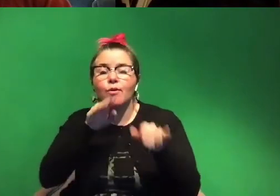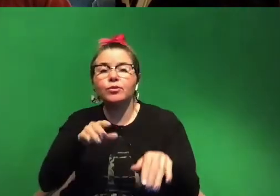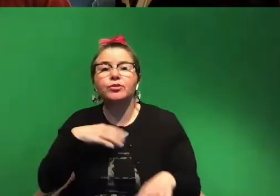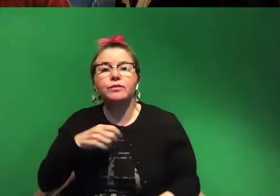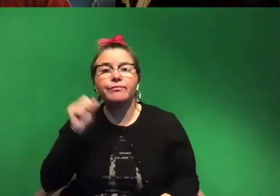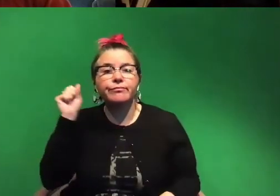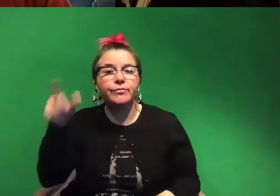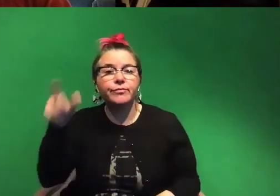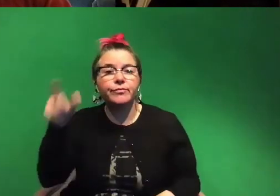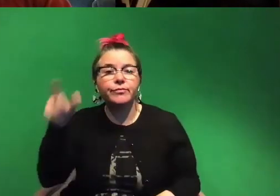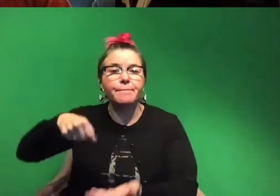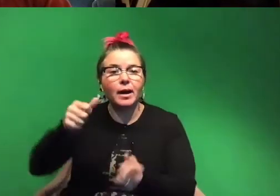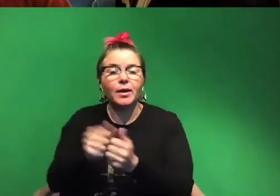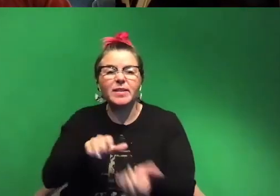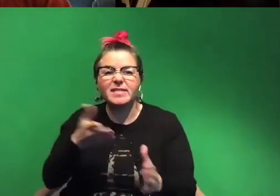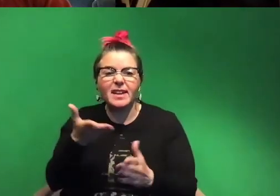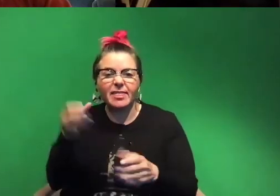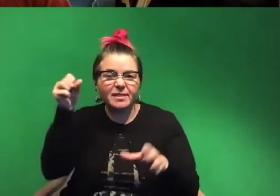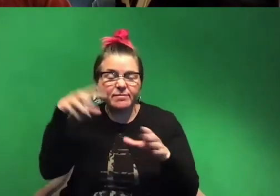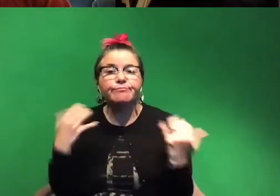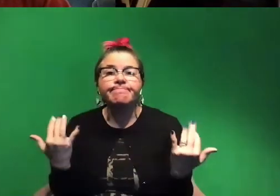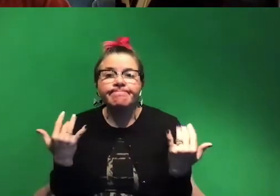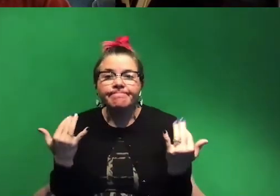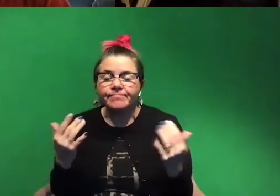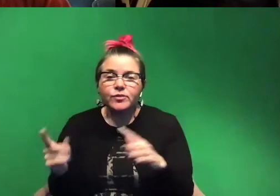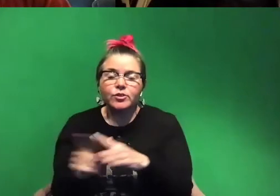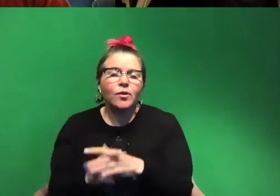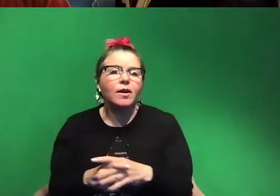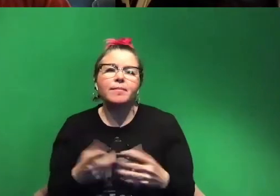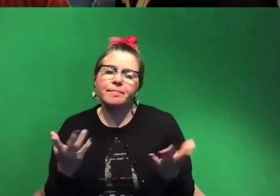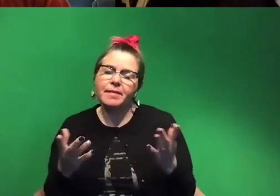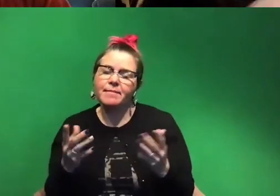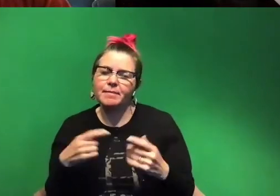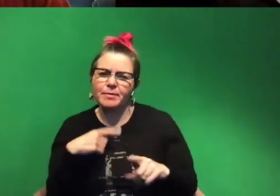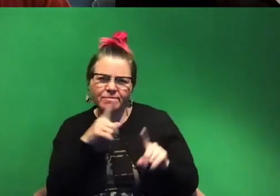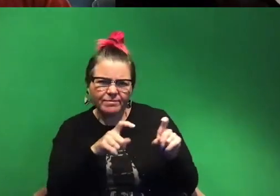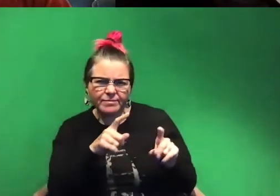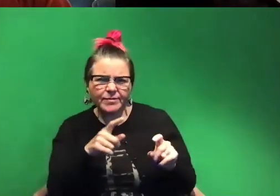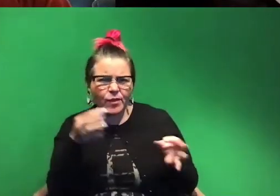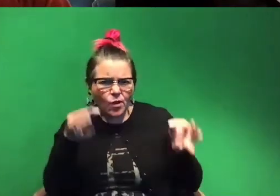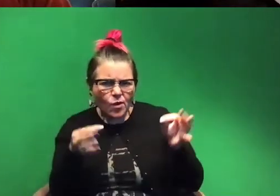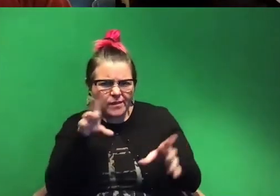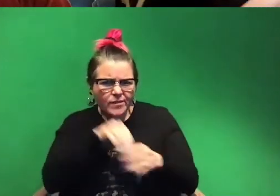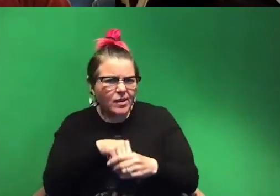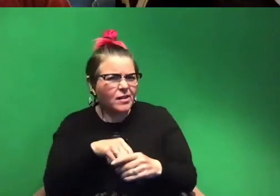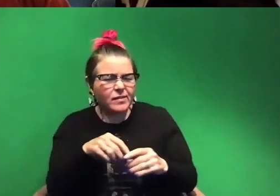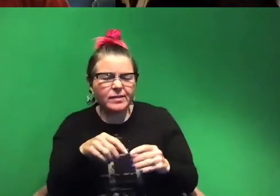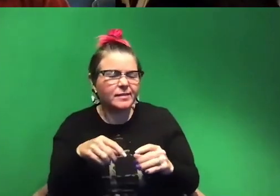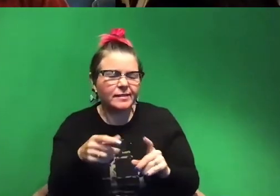down a bucket with some dead stuff and waiting for hagfish to show up. You may get some questions if port authorities catch you after the